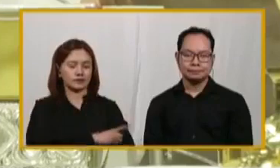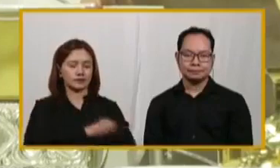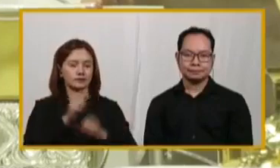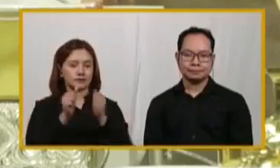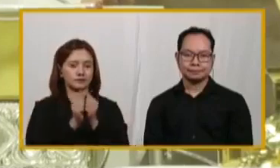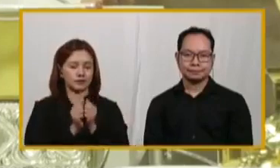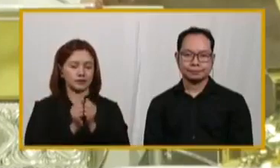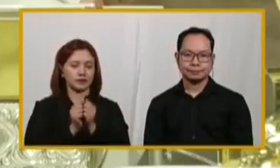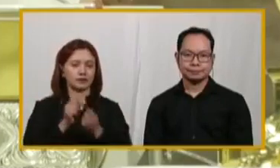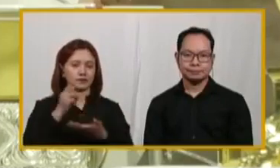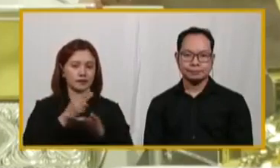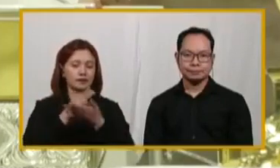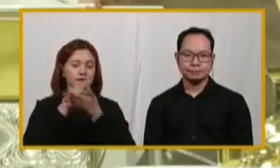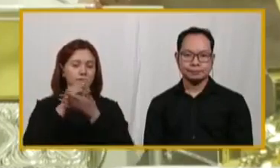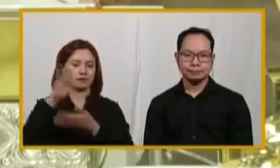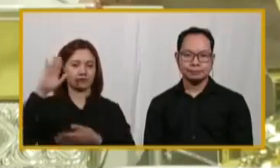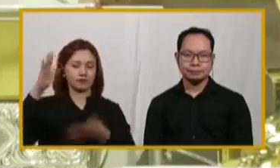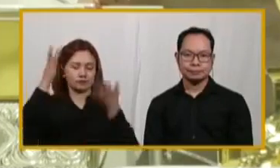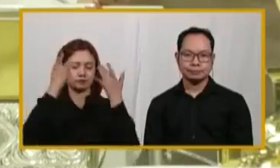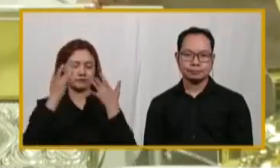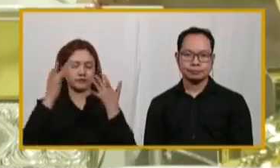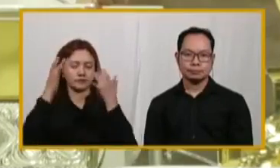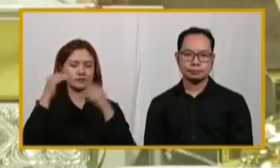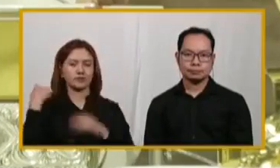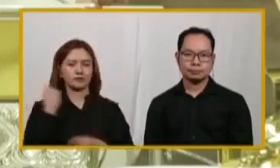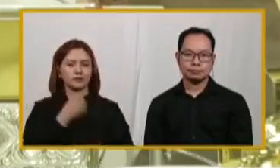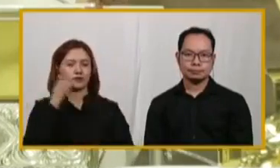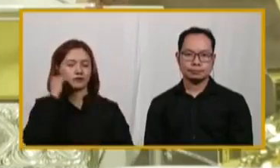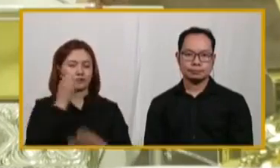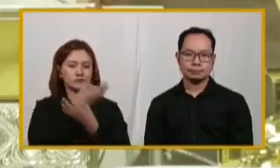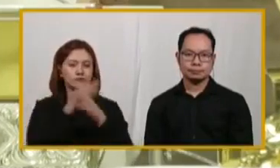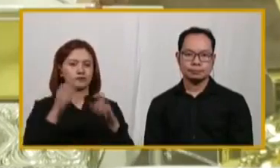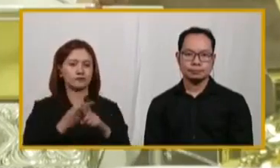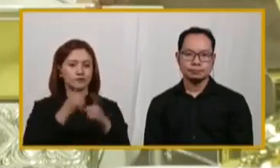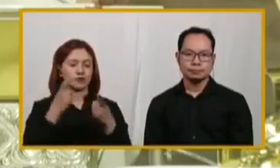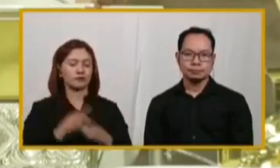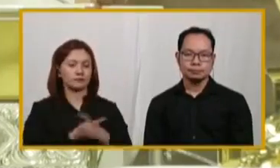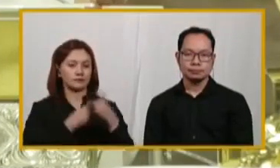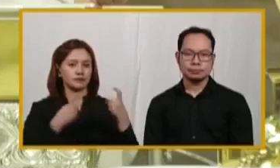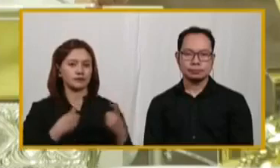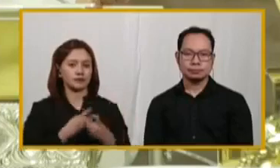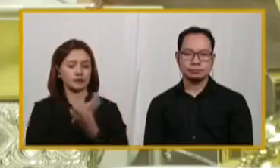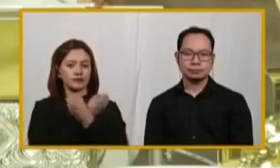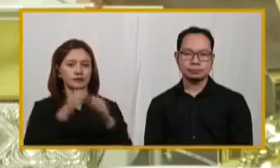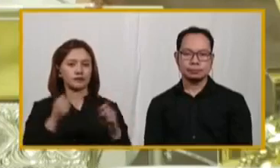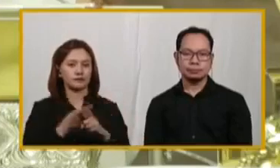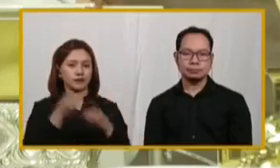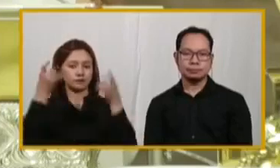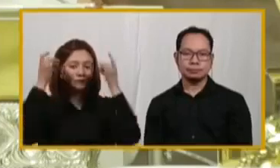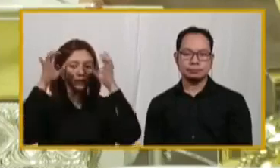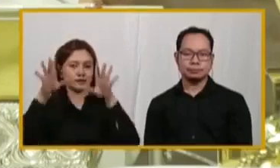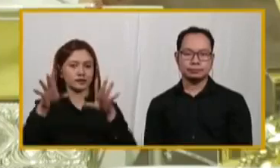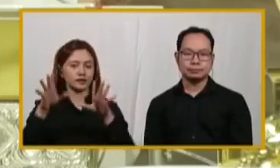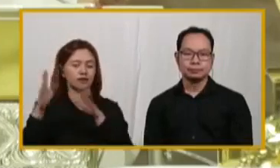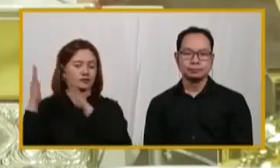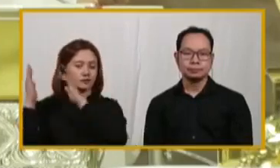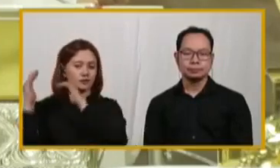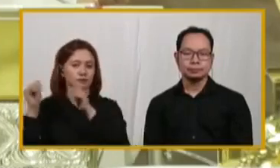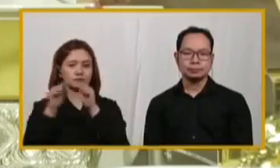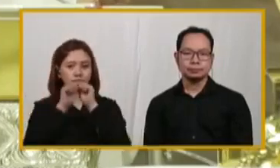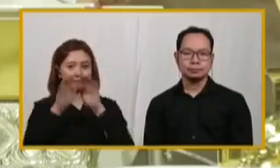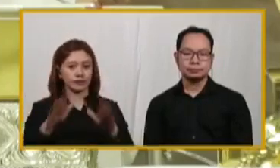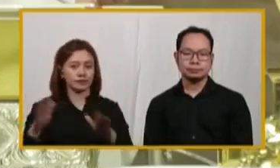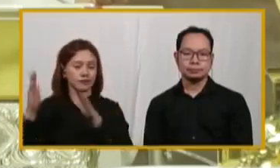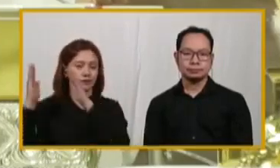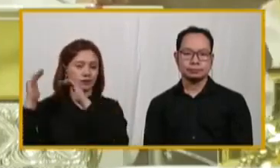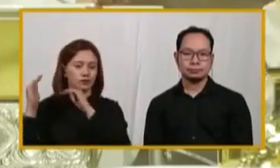mercy, we may be always free from sin and safe from all distress, as we await the blessed hope